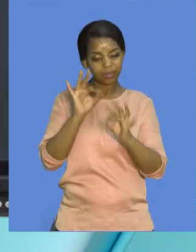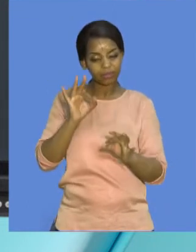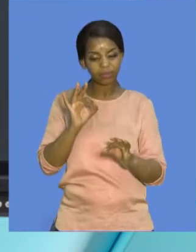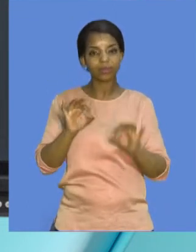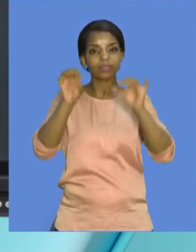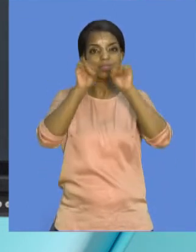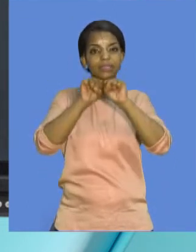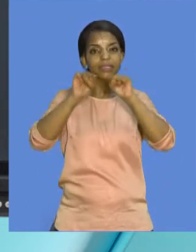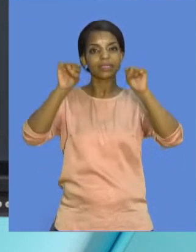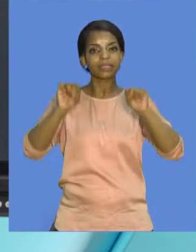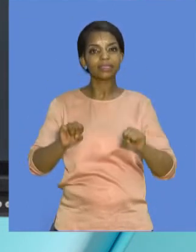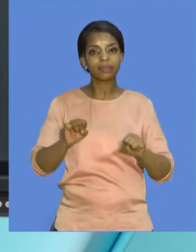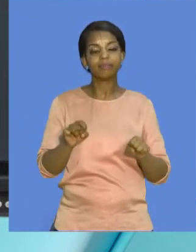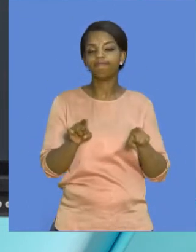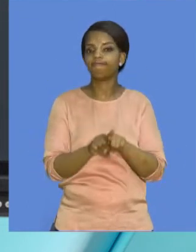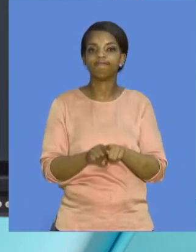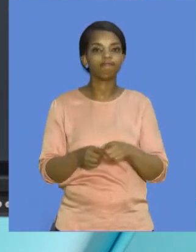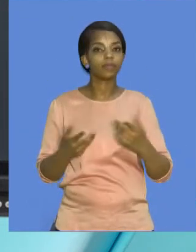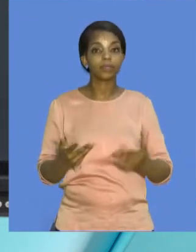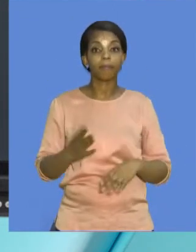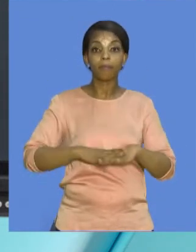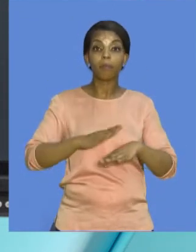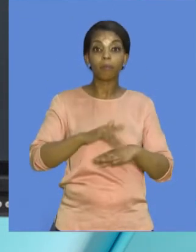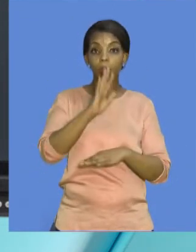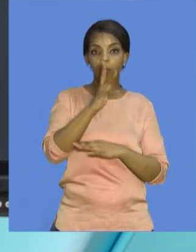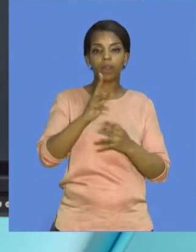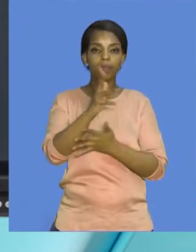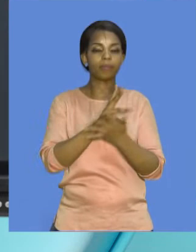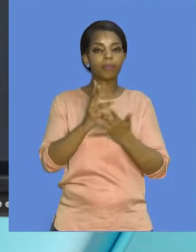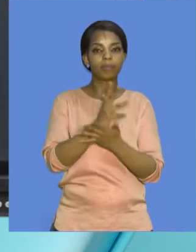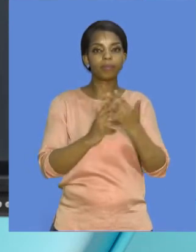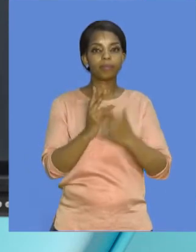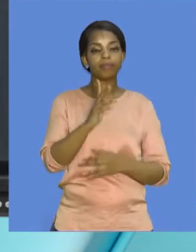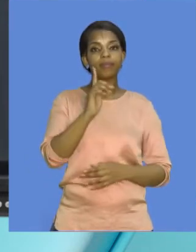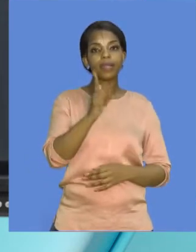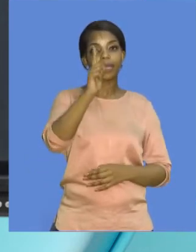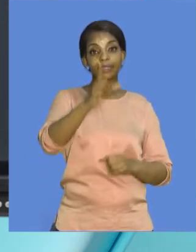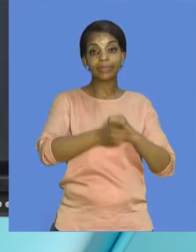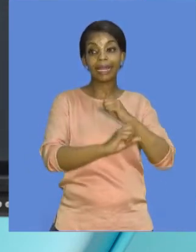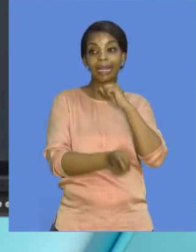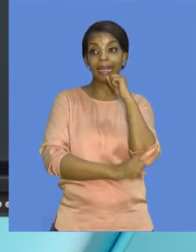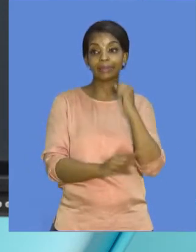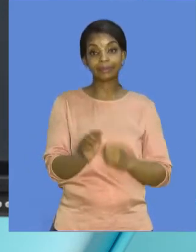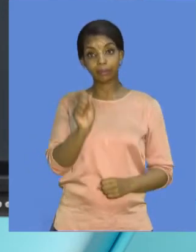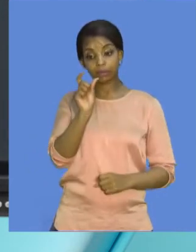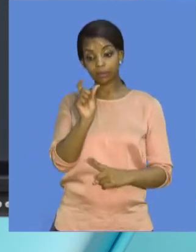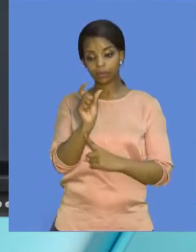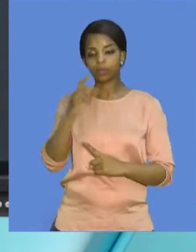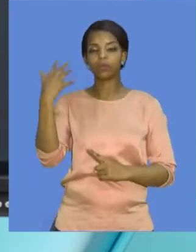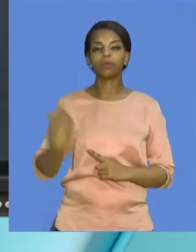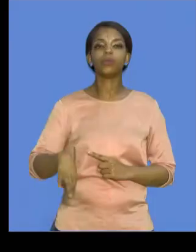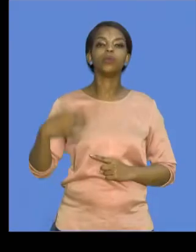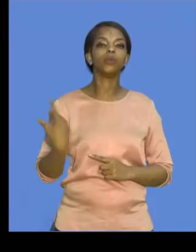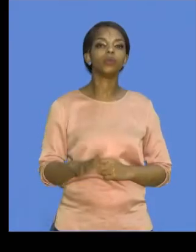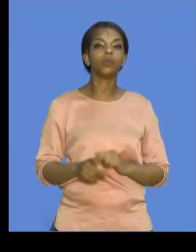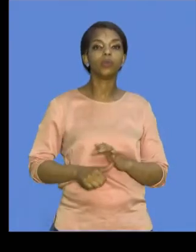that particular scenario or system remains the same. We shall talk to that at a later stage. And then the last term that